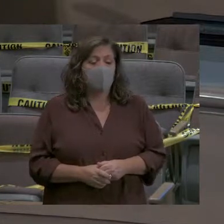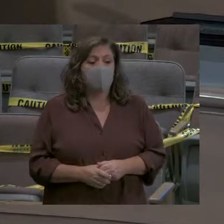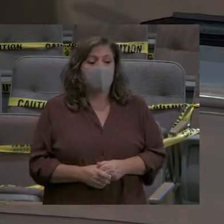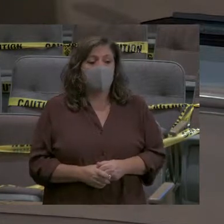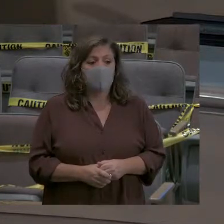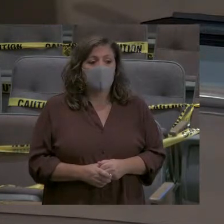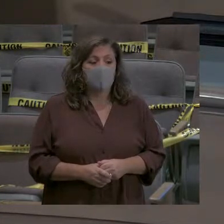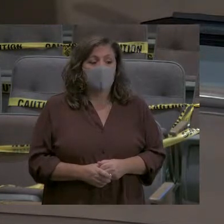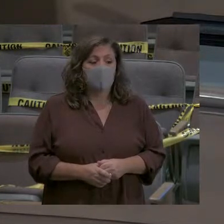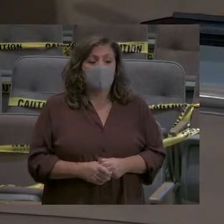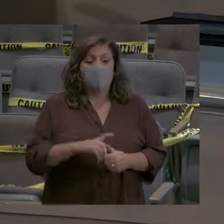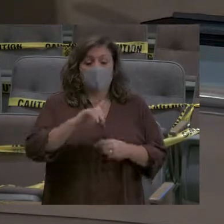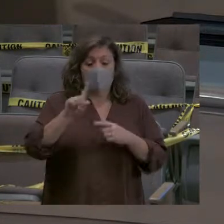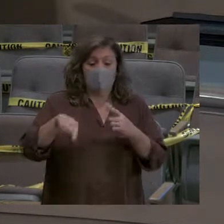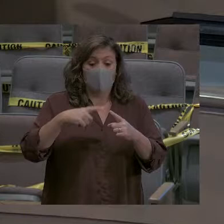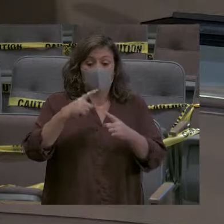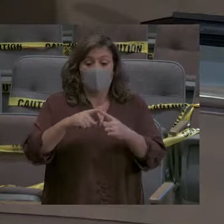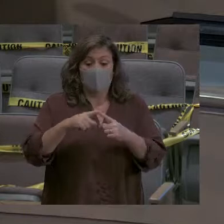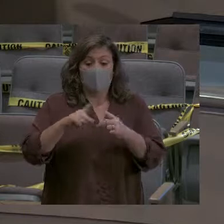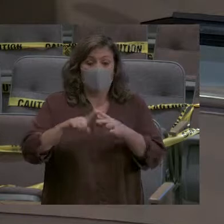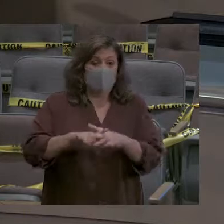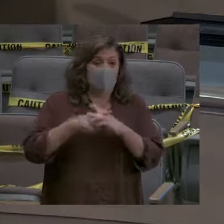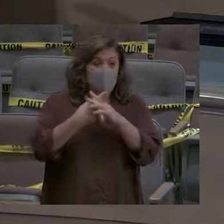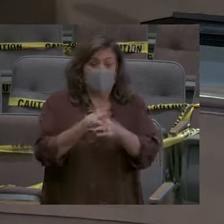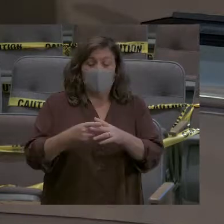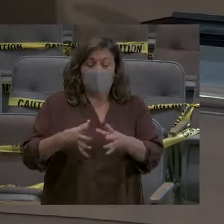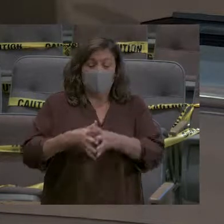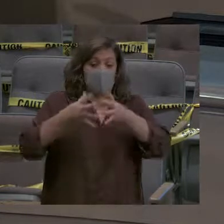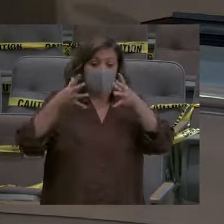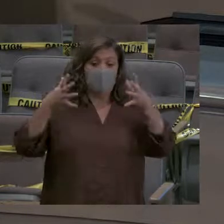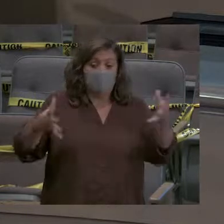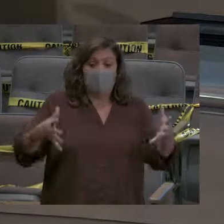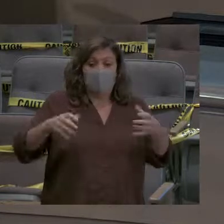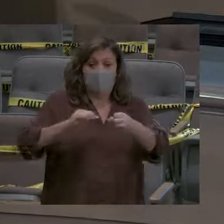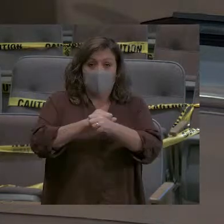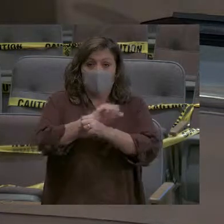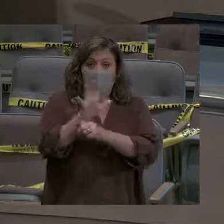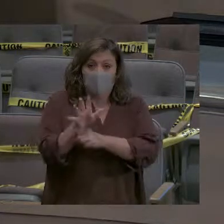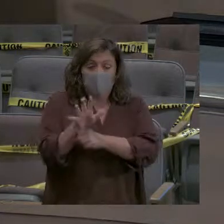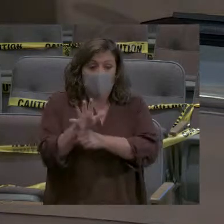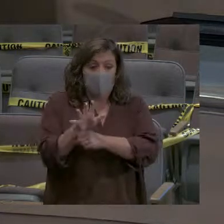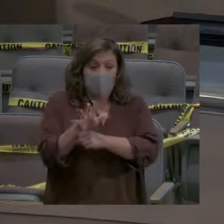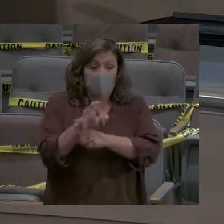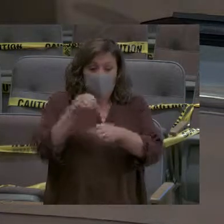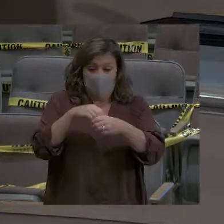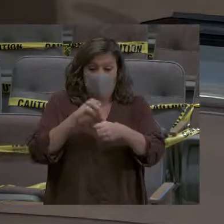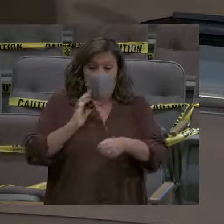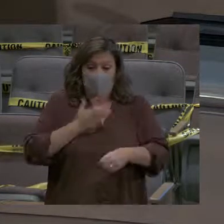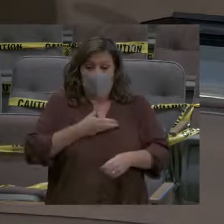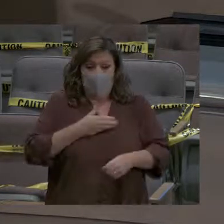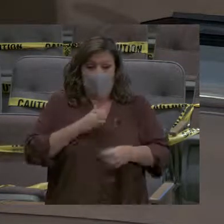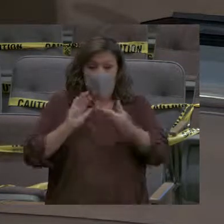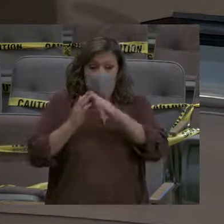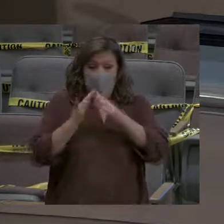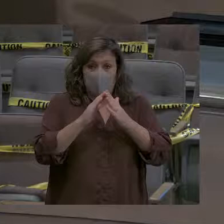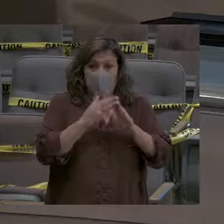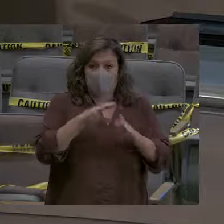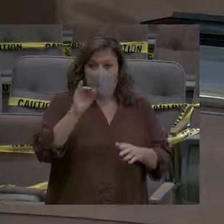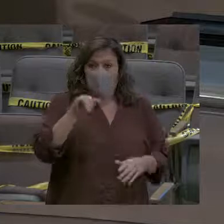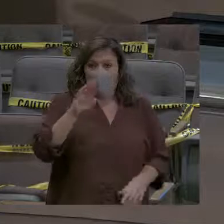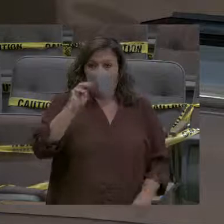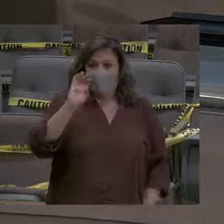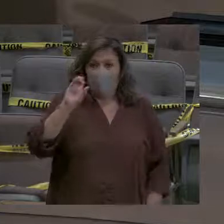the thrust of COVID was truly in the midst of our community in